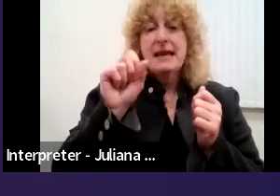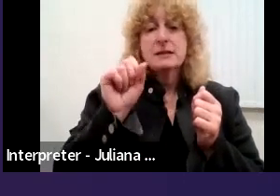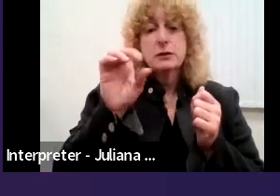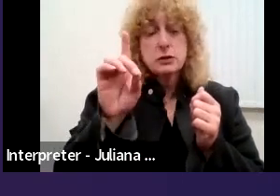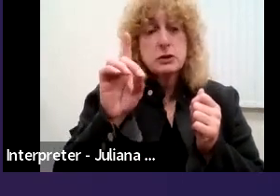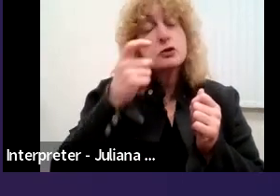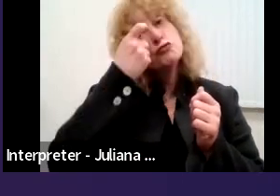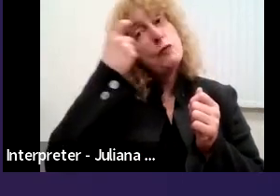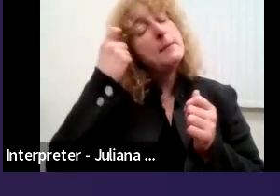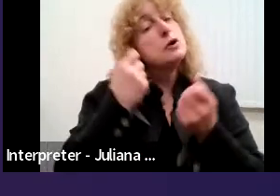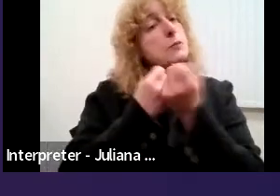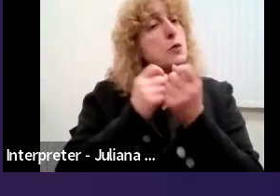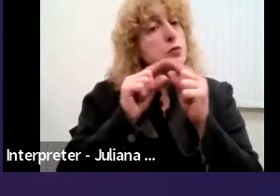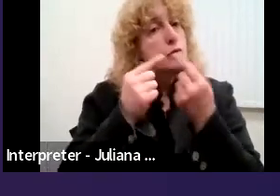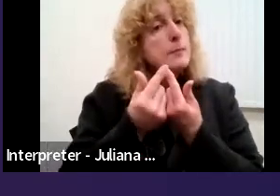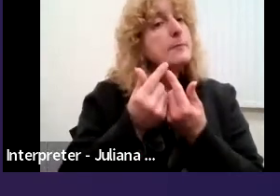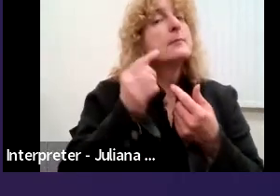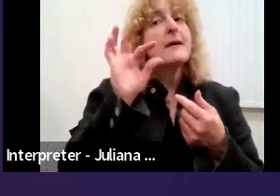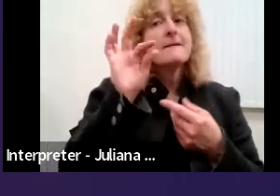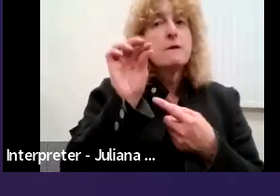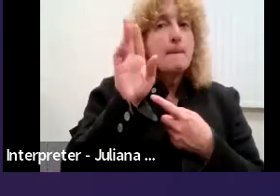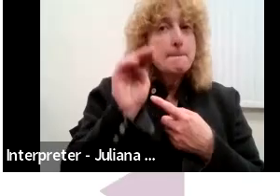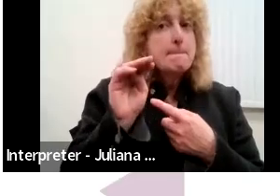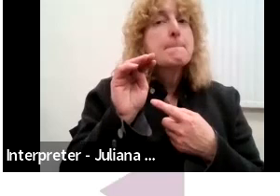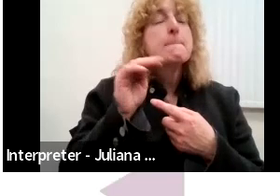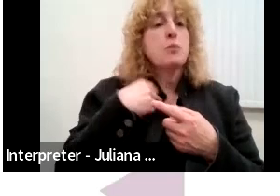and forums that we have linked in the resource guide.